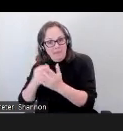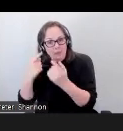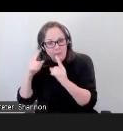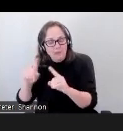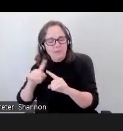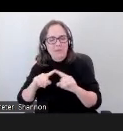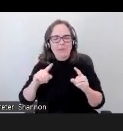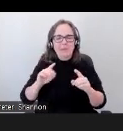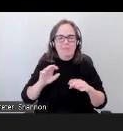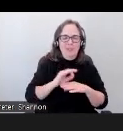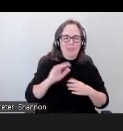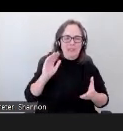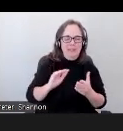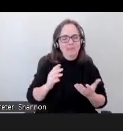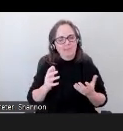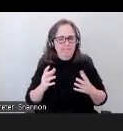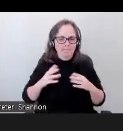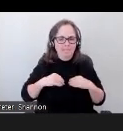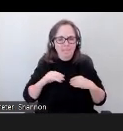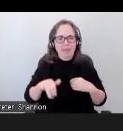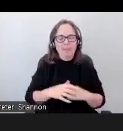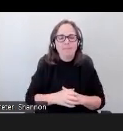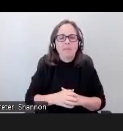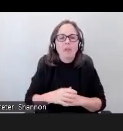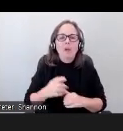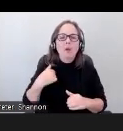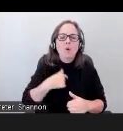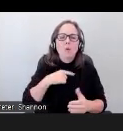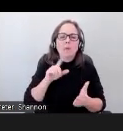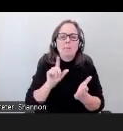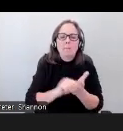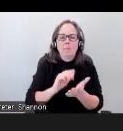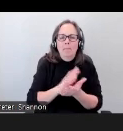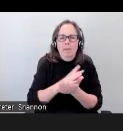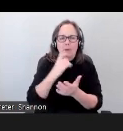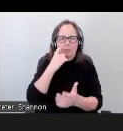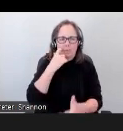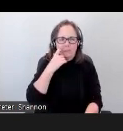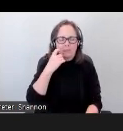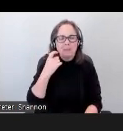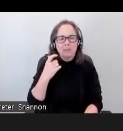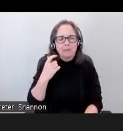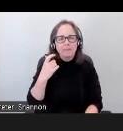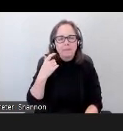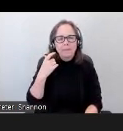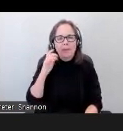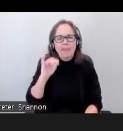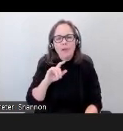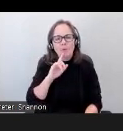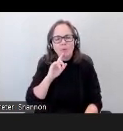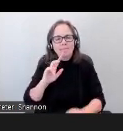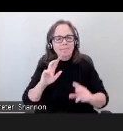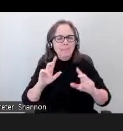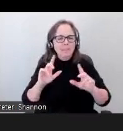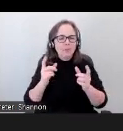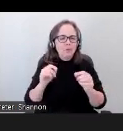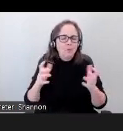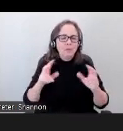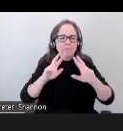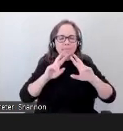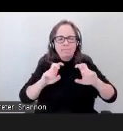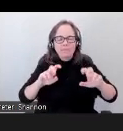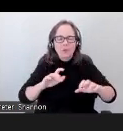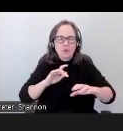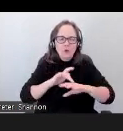So I'll talk briefly about our paper that was published earlier this year. And we looked at patients with early stage